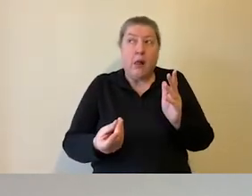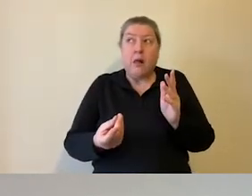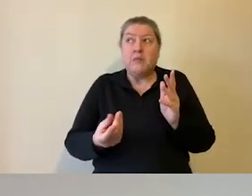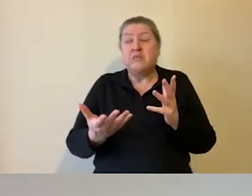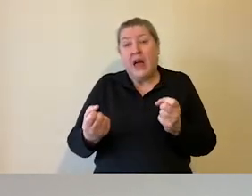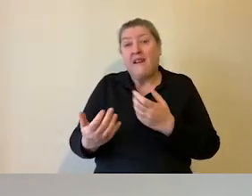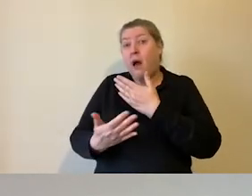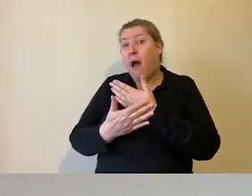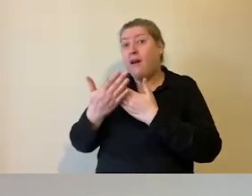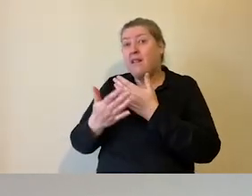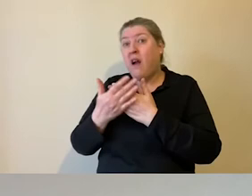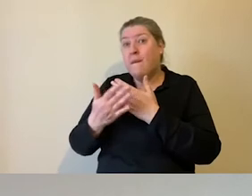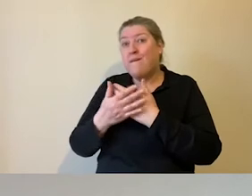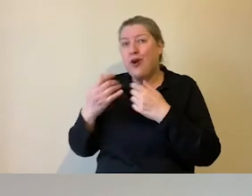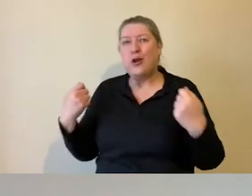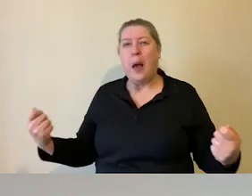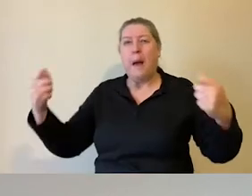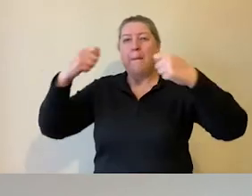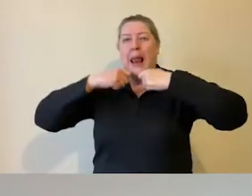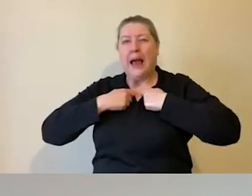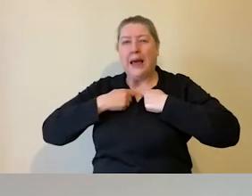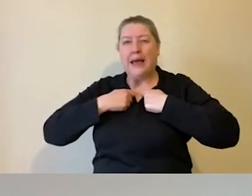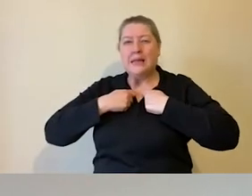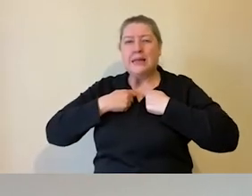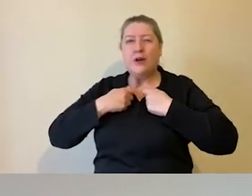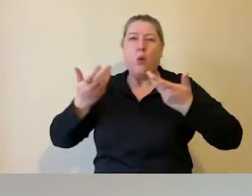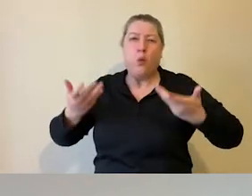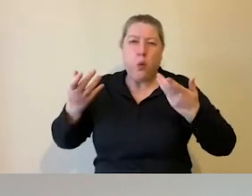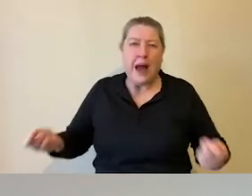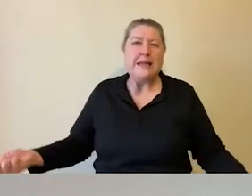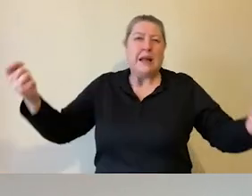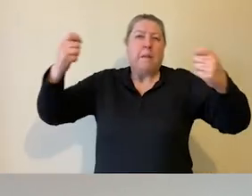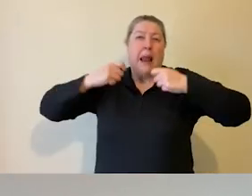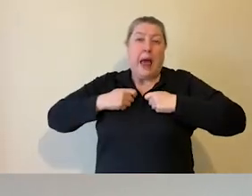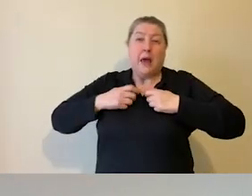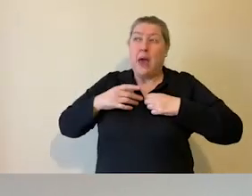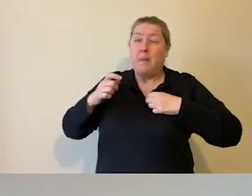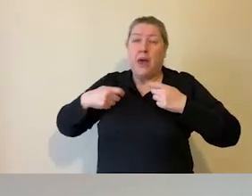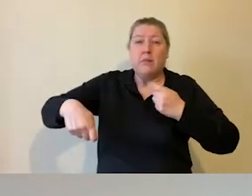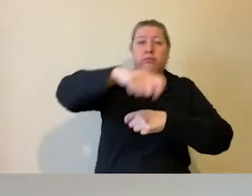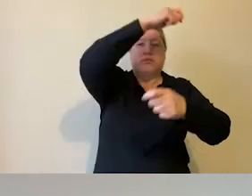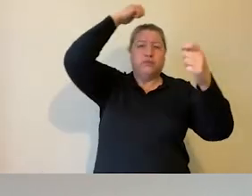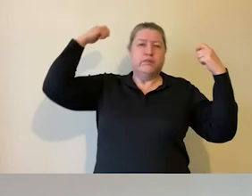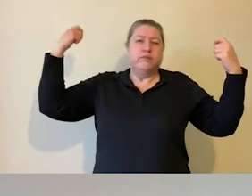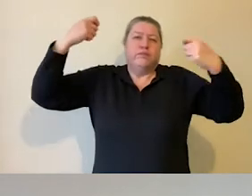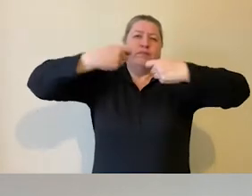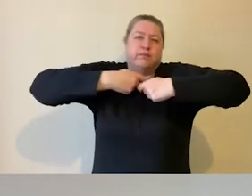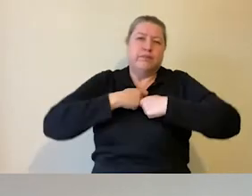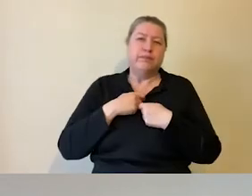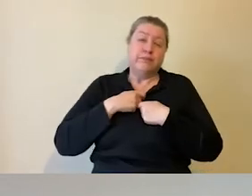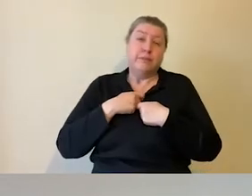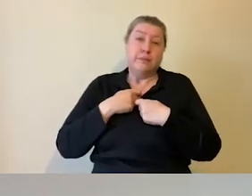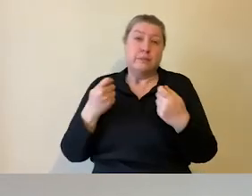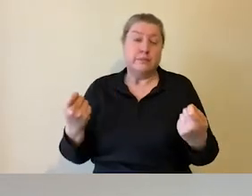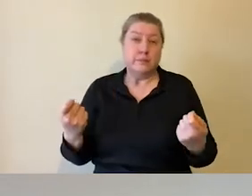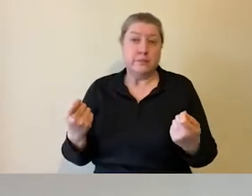blanket, a weighted blanket, that every now and again you just need to put around your shoulders, why not